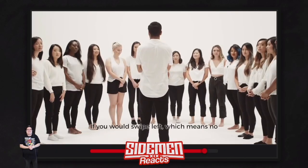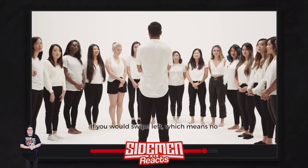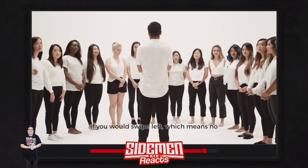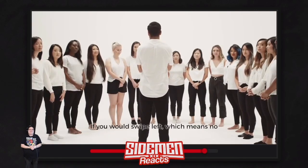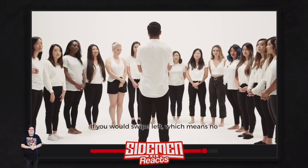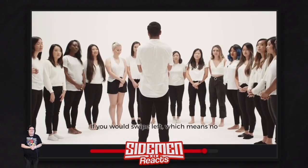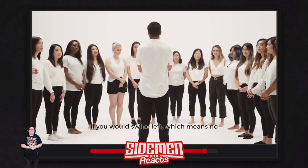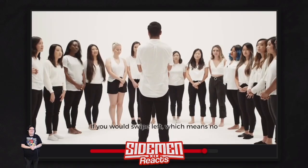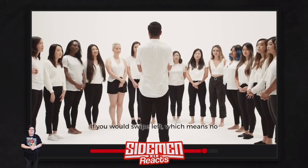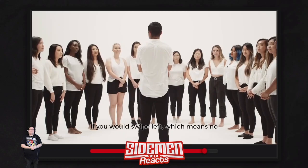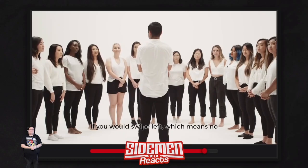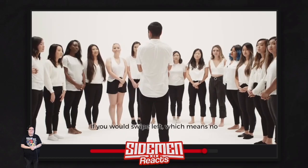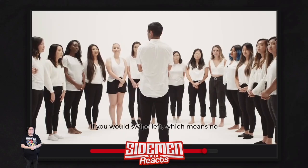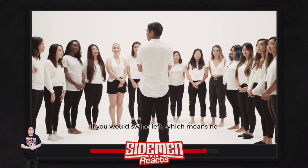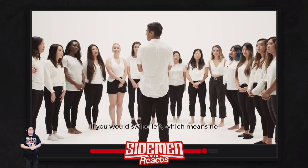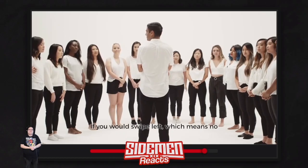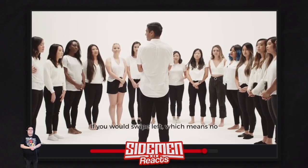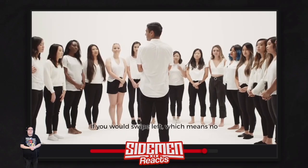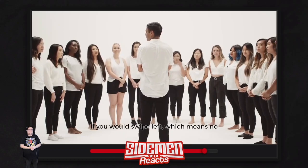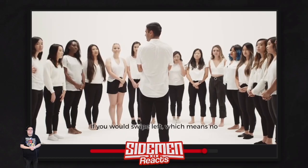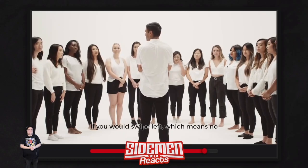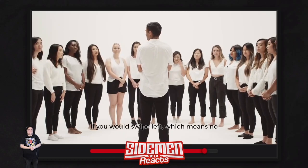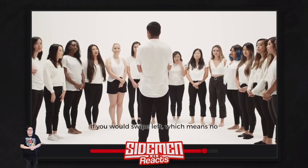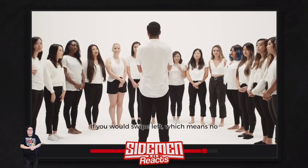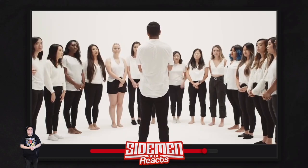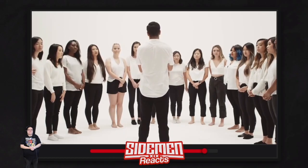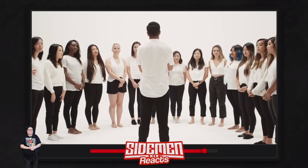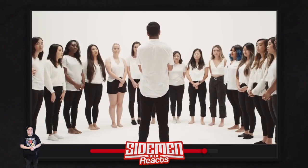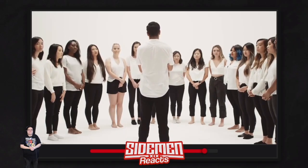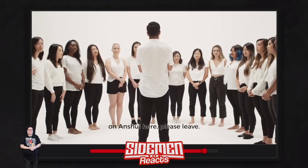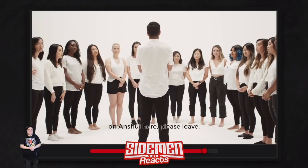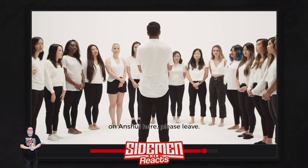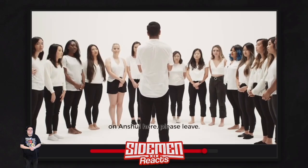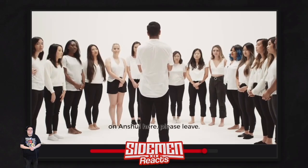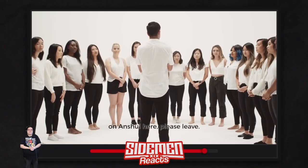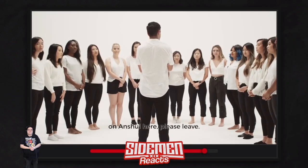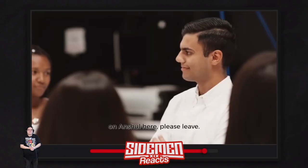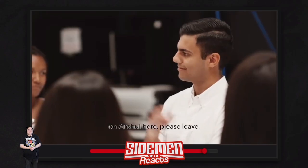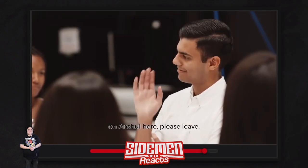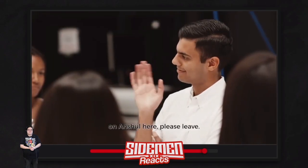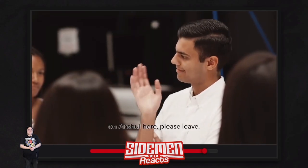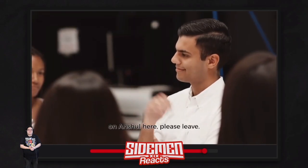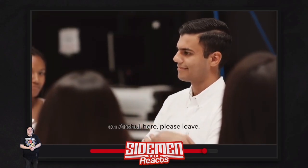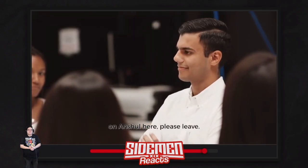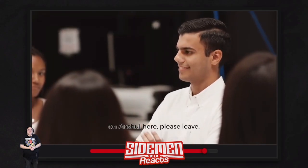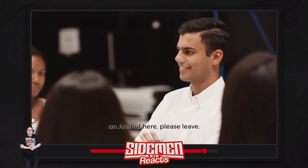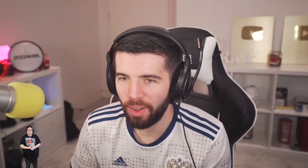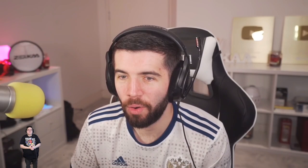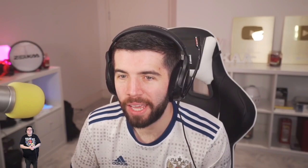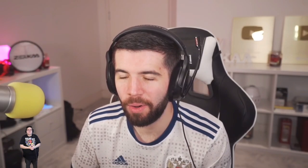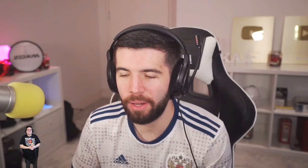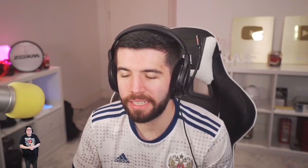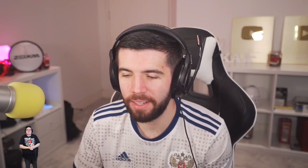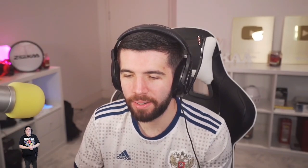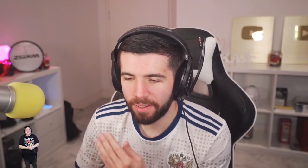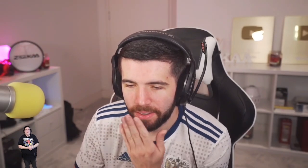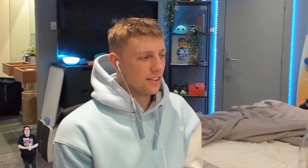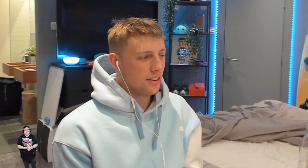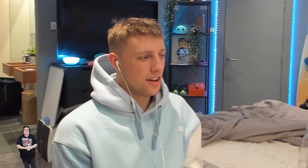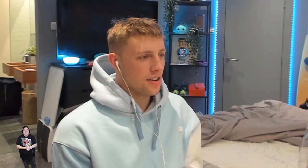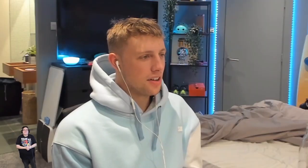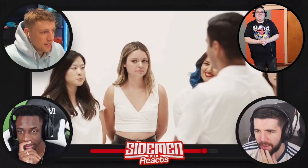If you would swipe left, which means no, on Anshul here, please leave. Oh yeah, what, they'll say